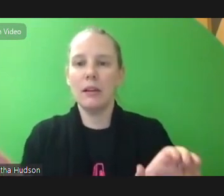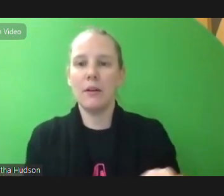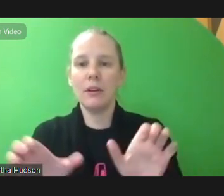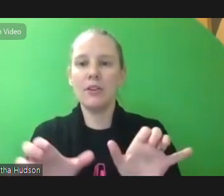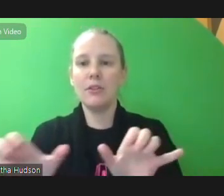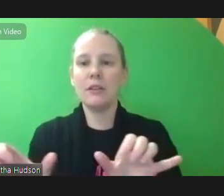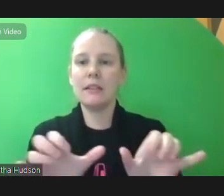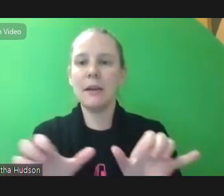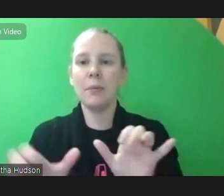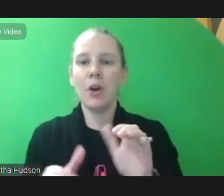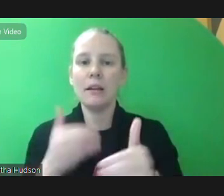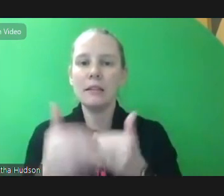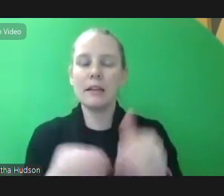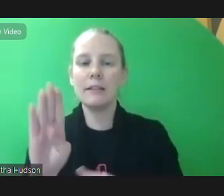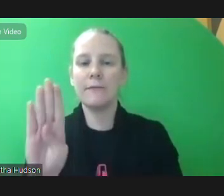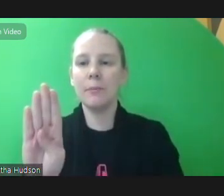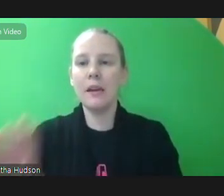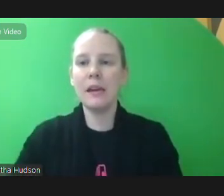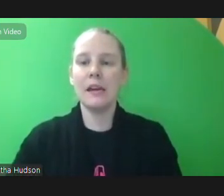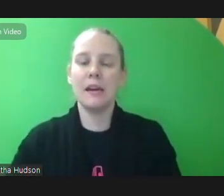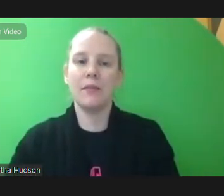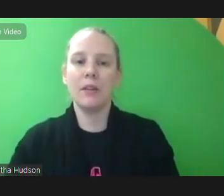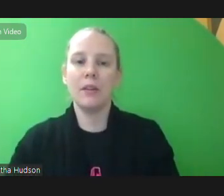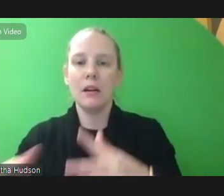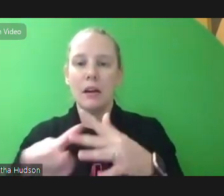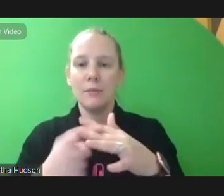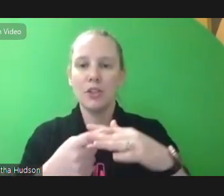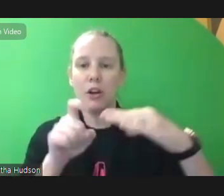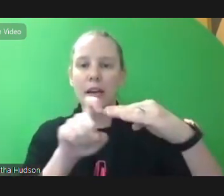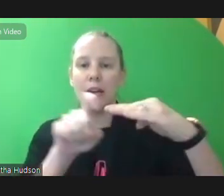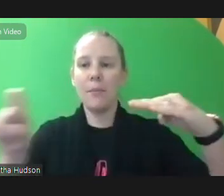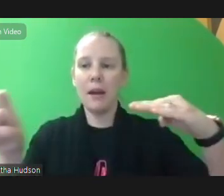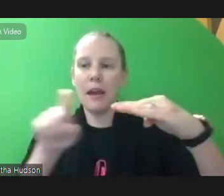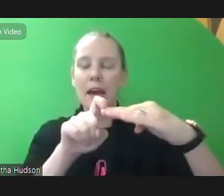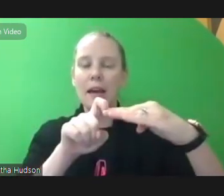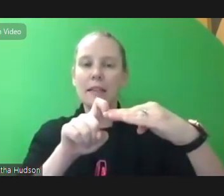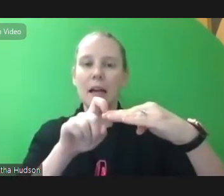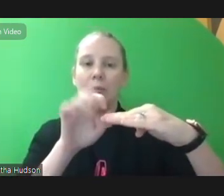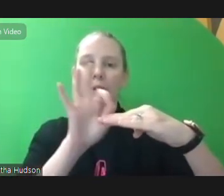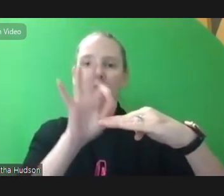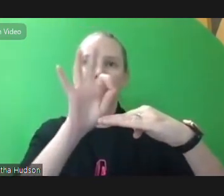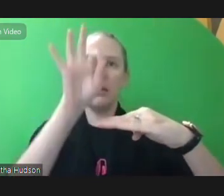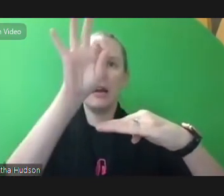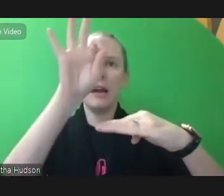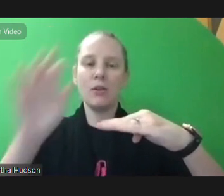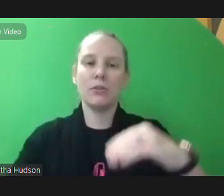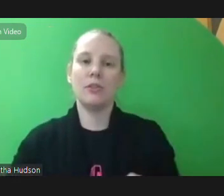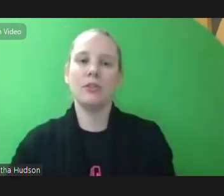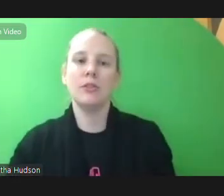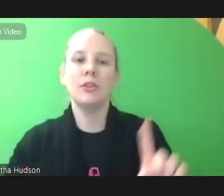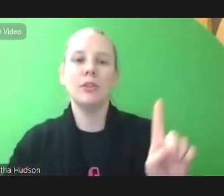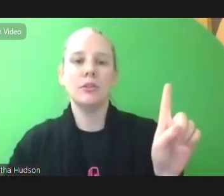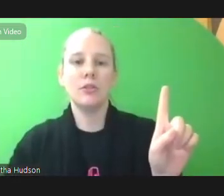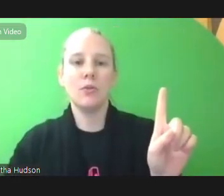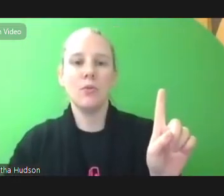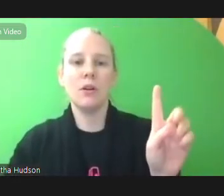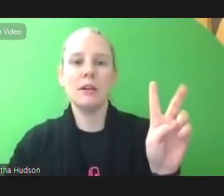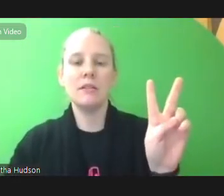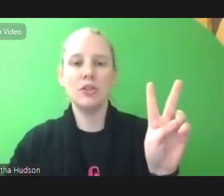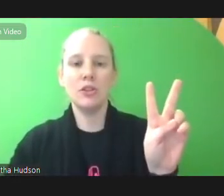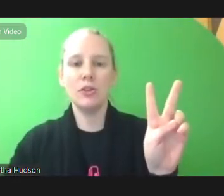So now we're going to do the same process for B. I'm starting at my X and I'm going to count.